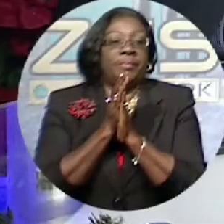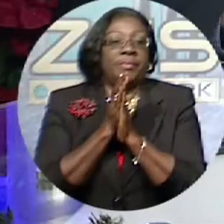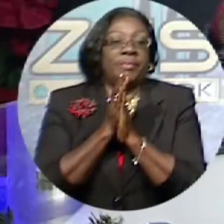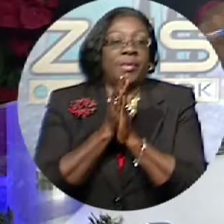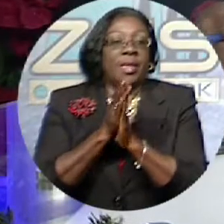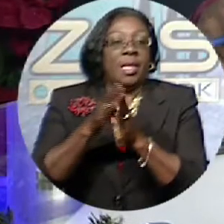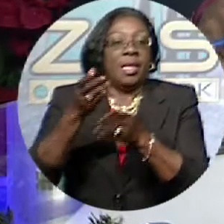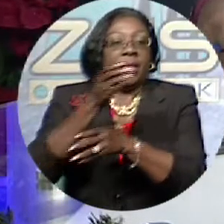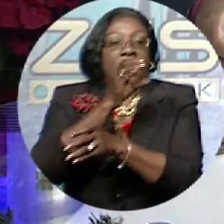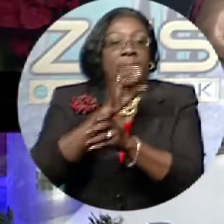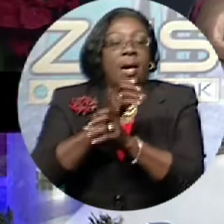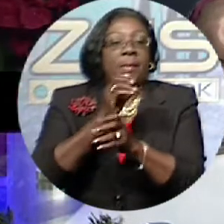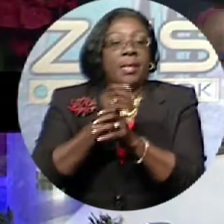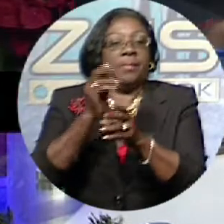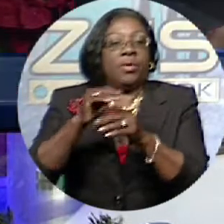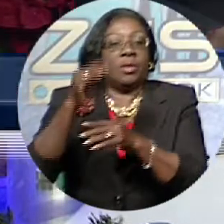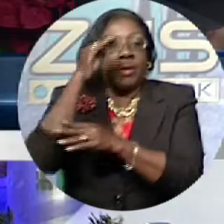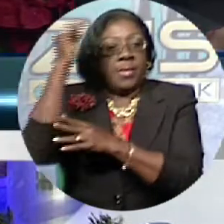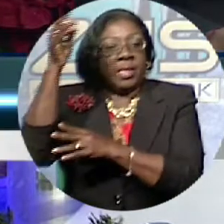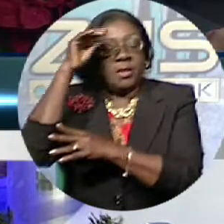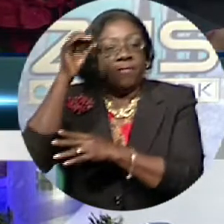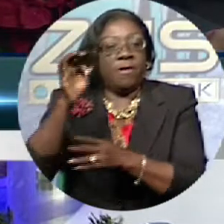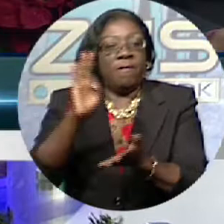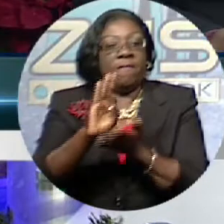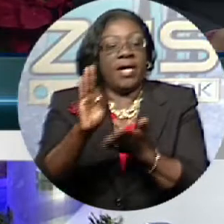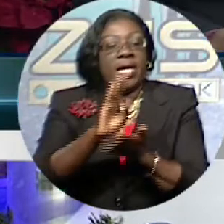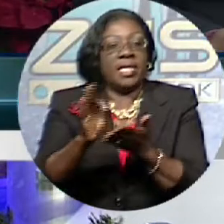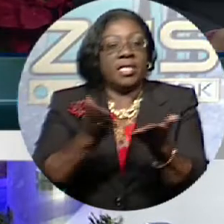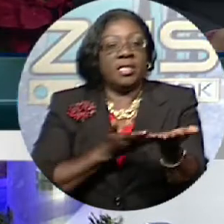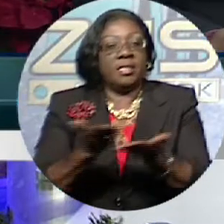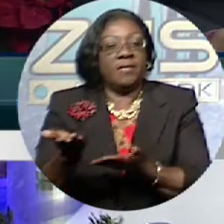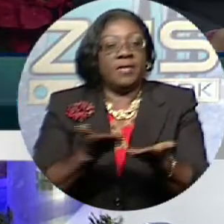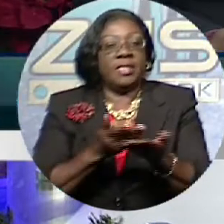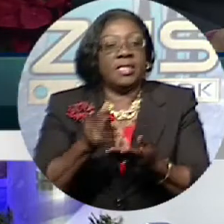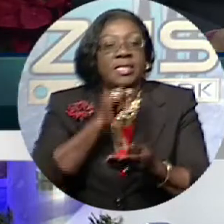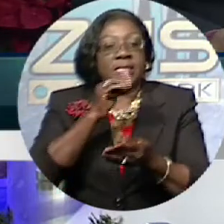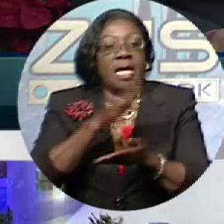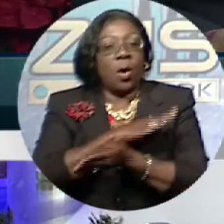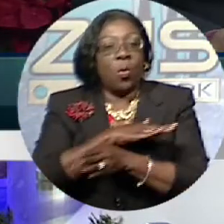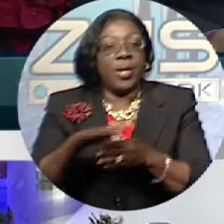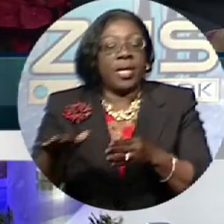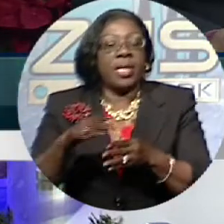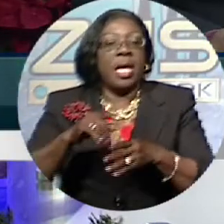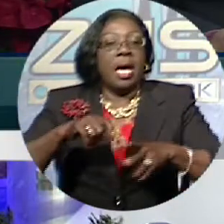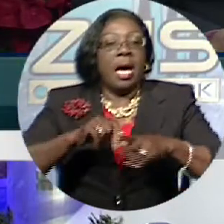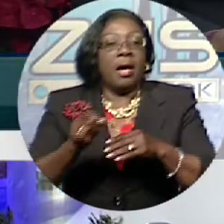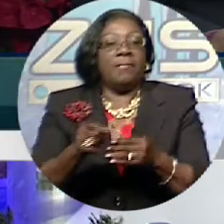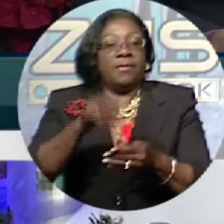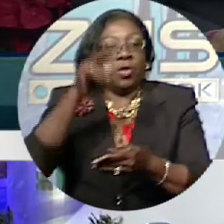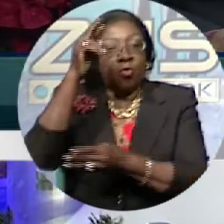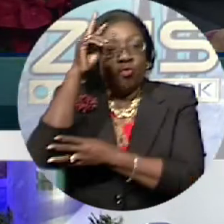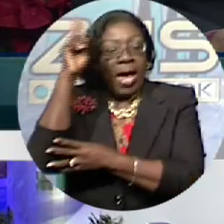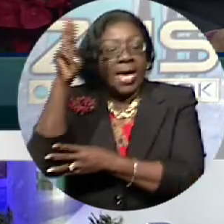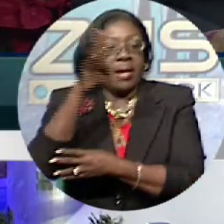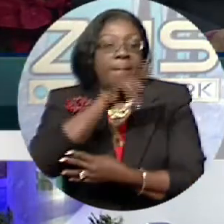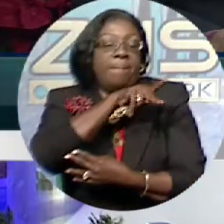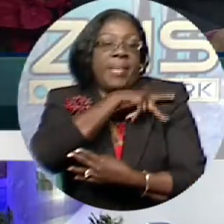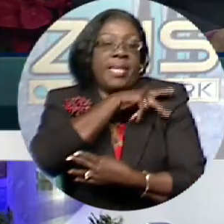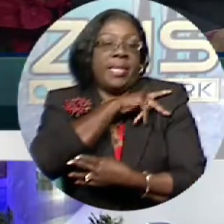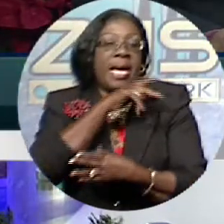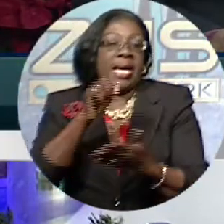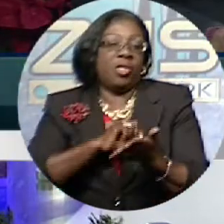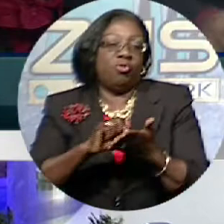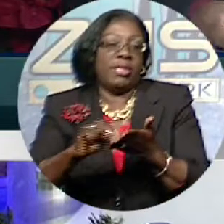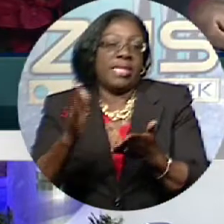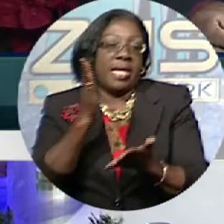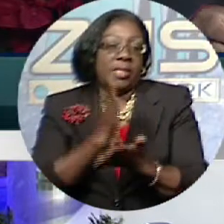The cabinet post of Minister for Financial Services is now vacant following the resignation of the Honorable Ryan Pinder. Good evening, everyone. I'm